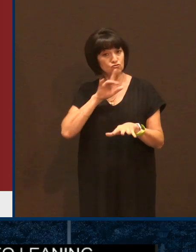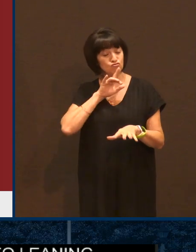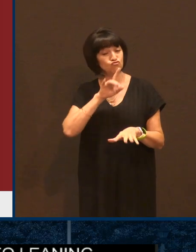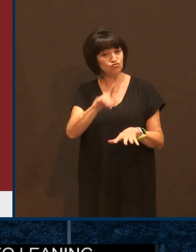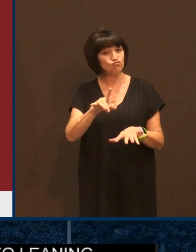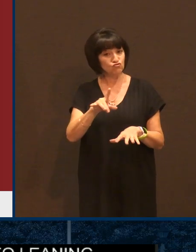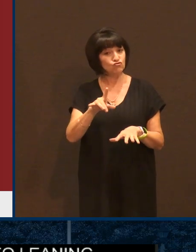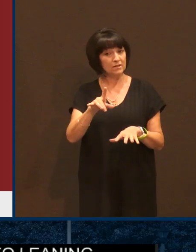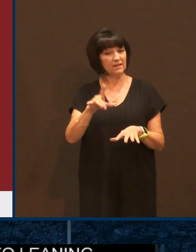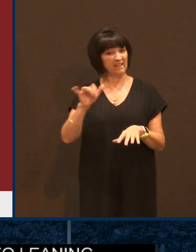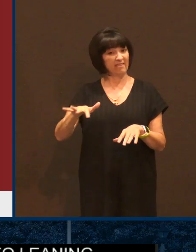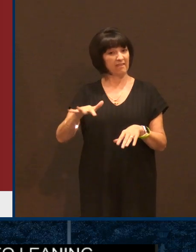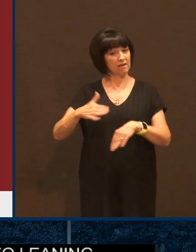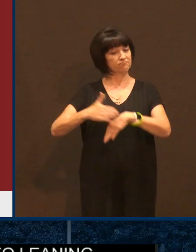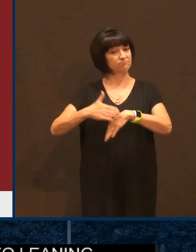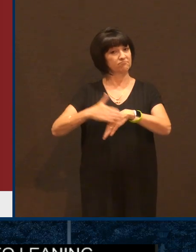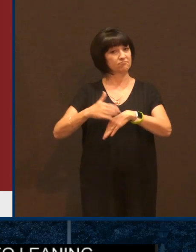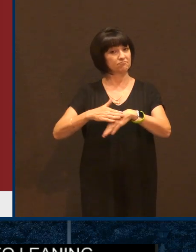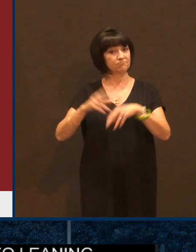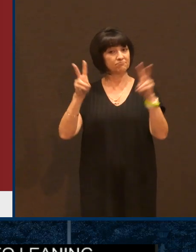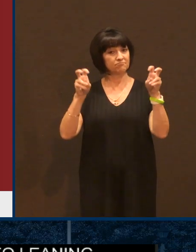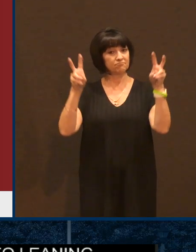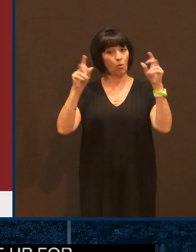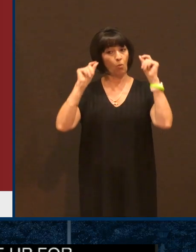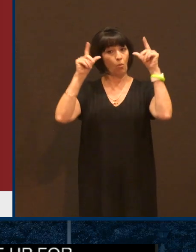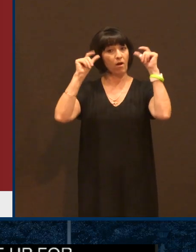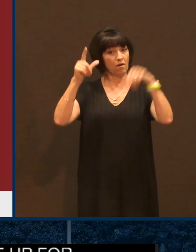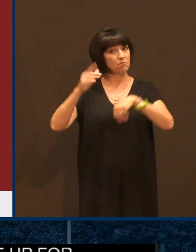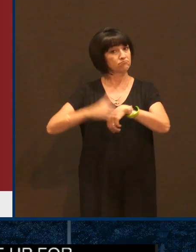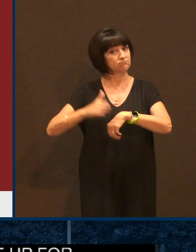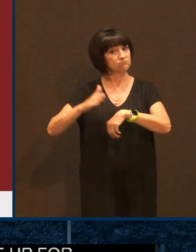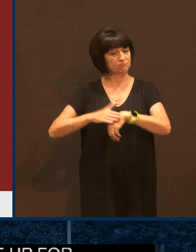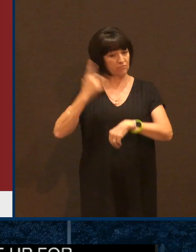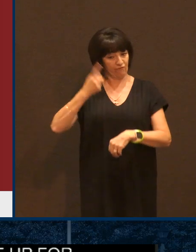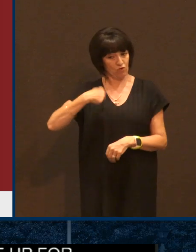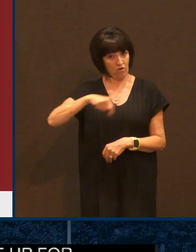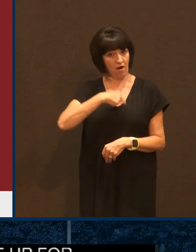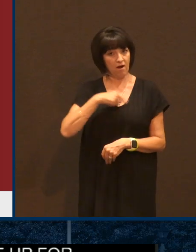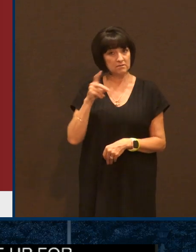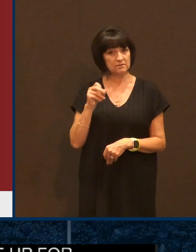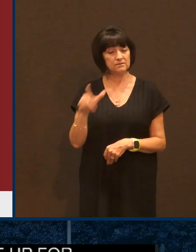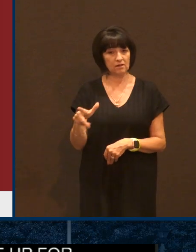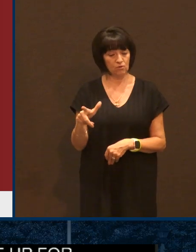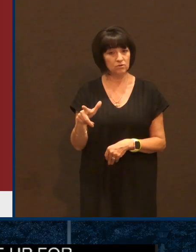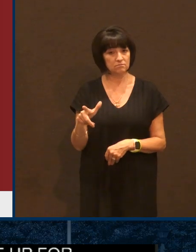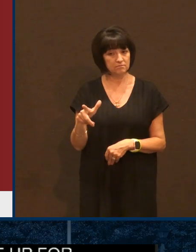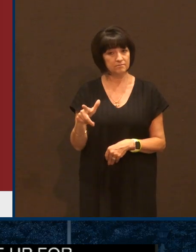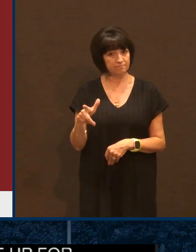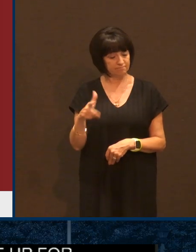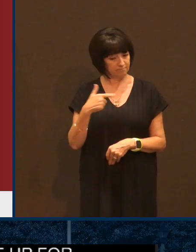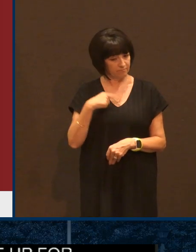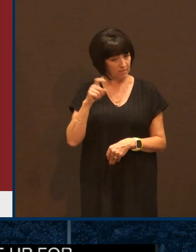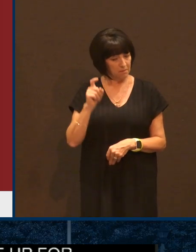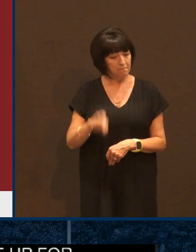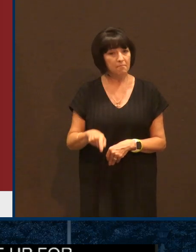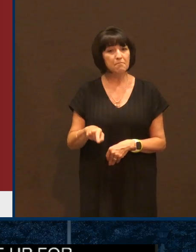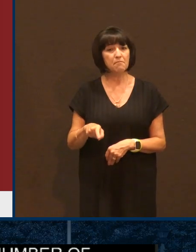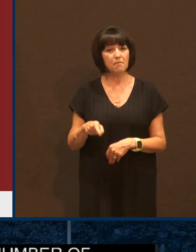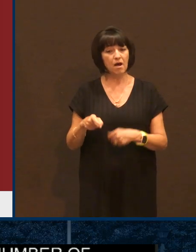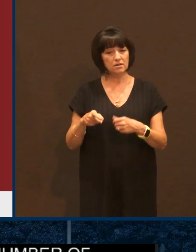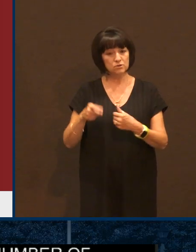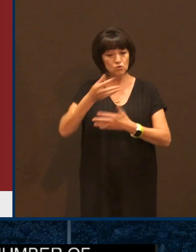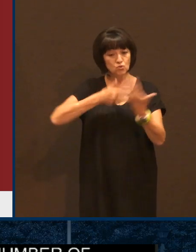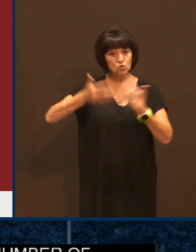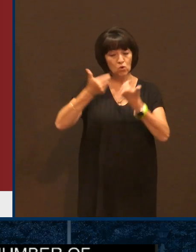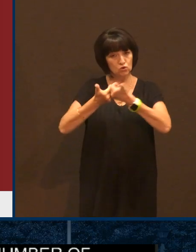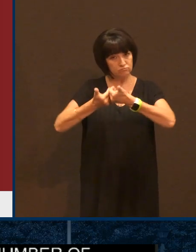our situation here and the number of positive cases by wearing face masks, by keeping social distancing, by